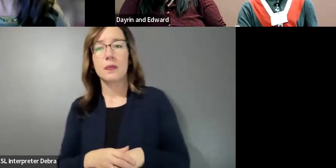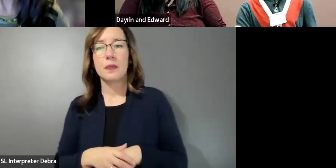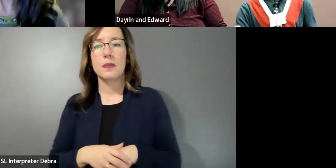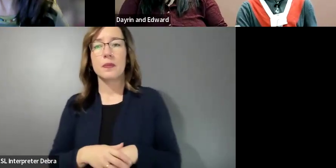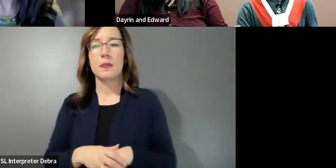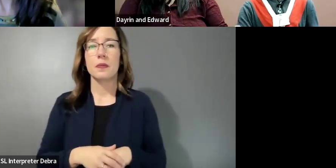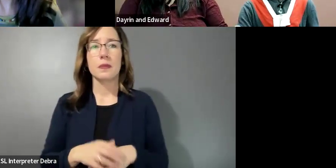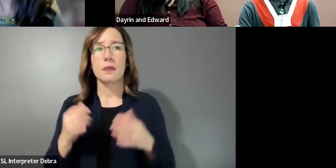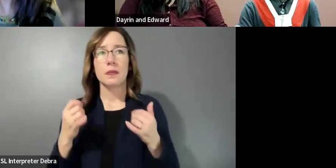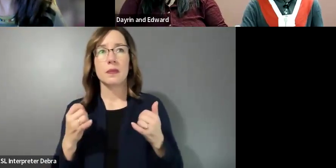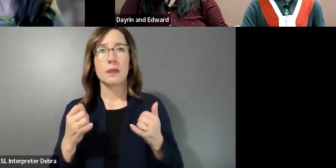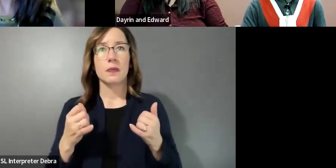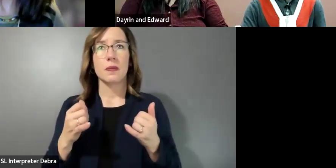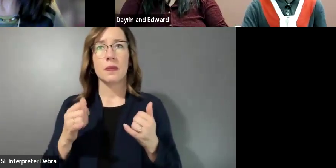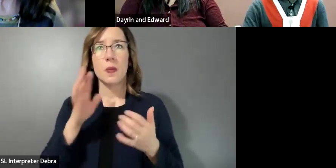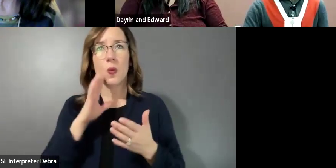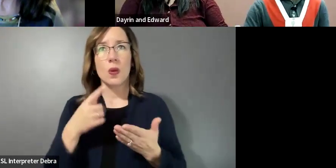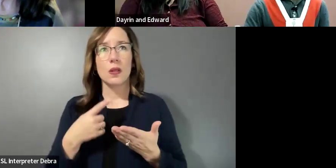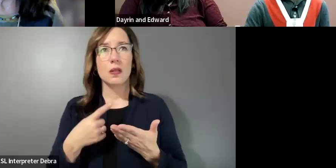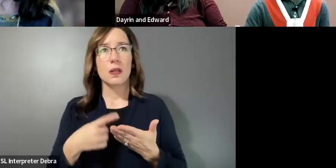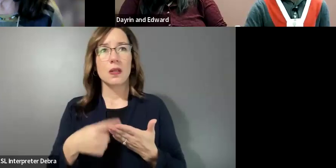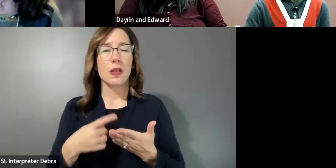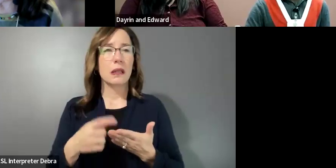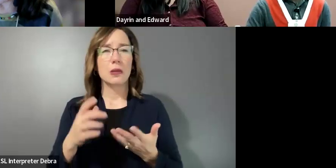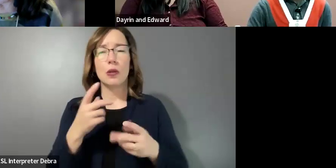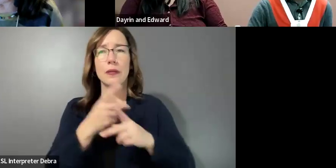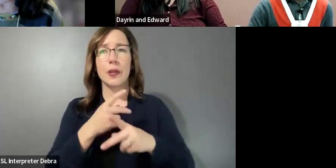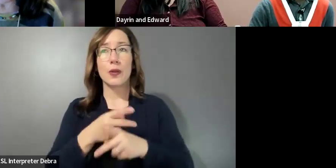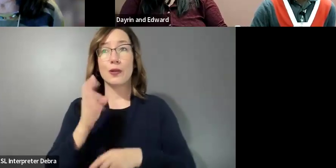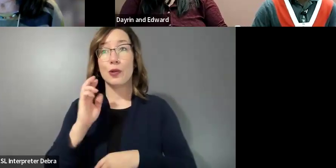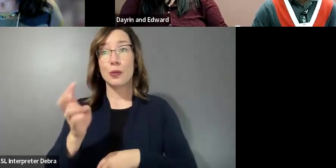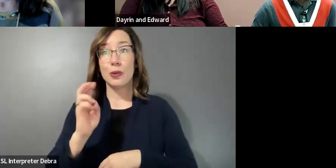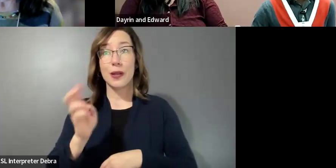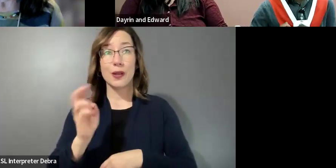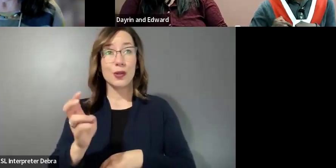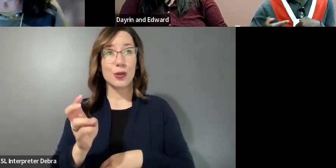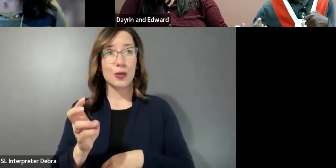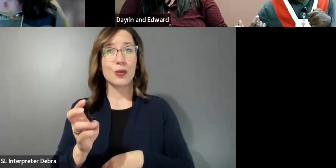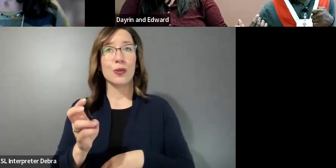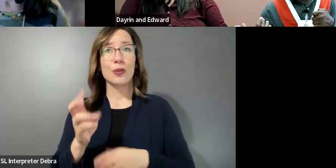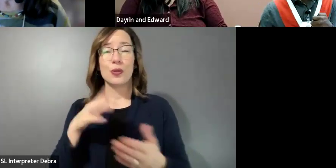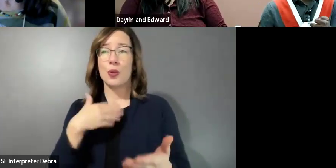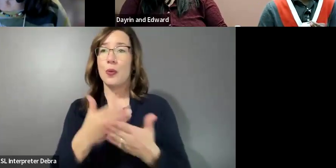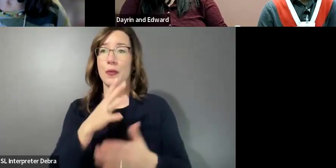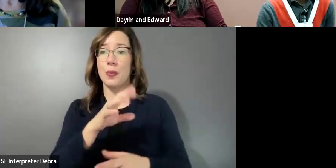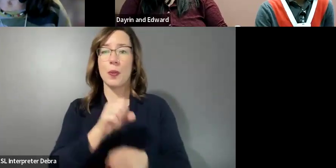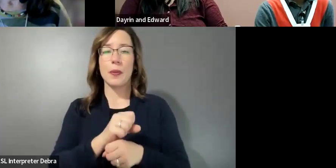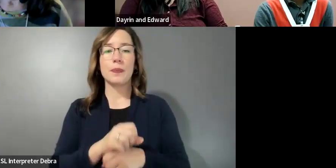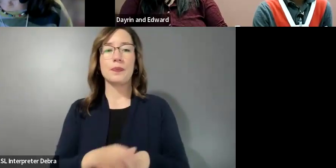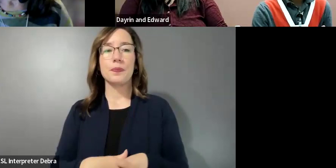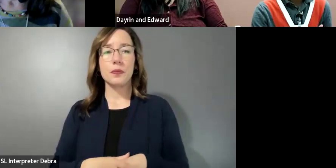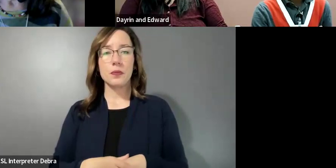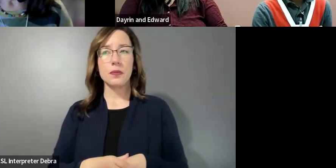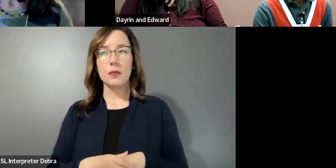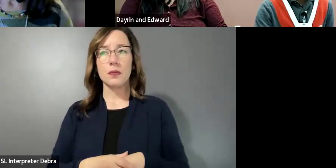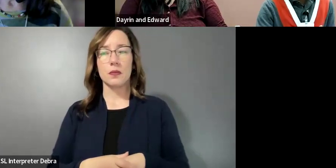Now we are going to talk about finding transportation and going to get to our appointment.